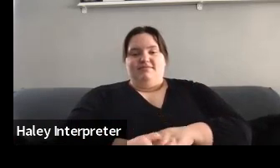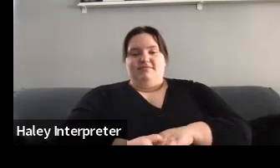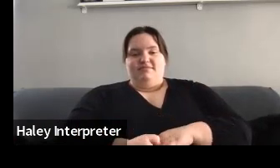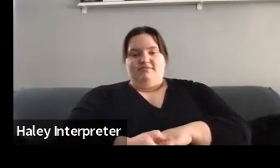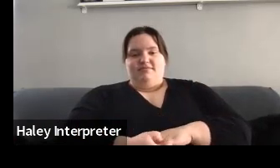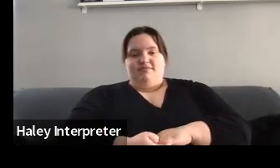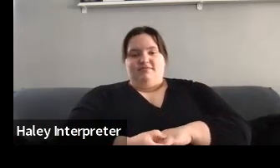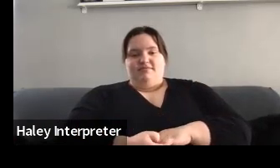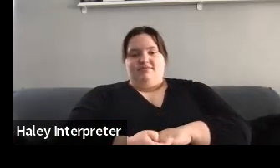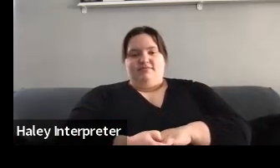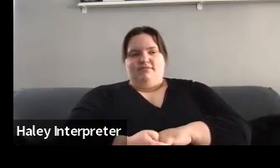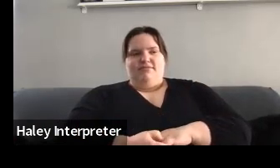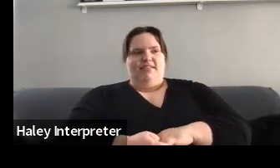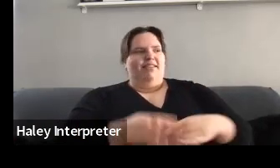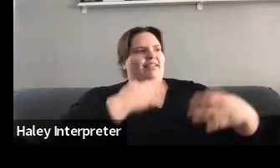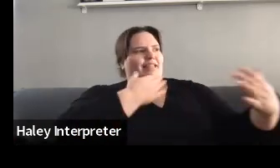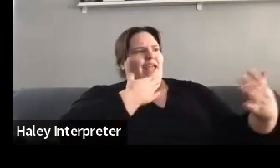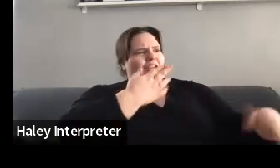All right, thanks for that. That's fun.